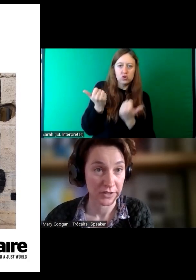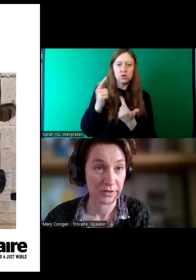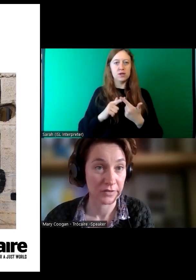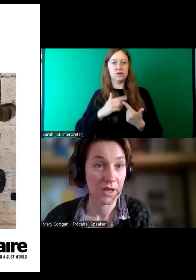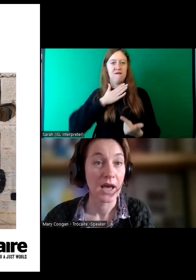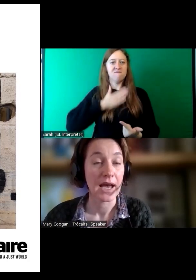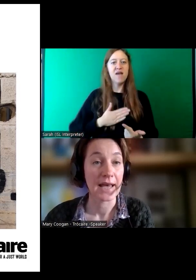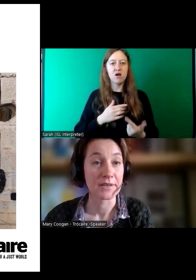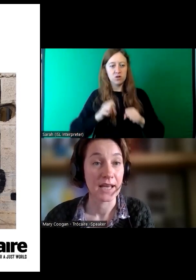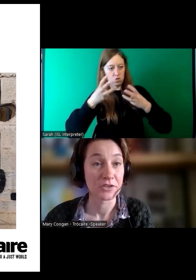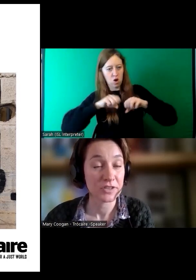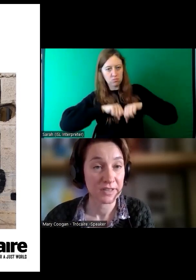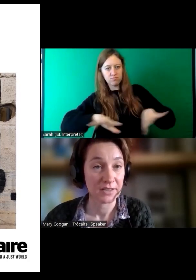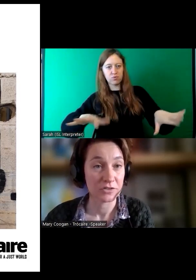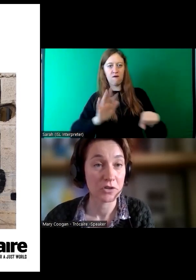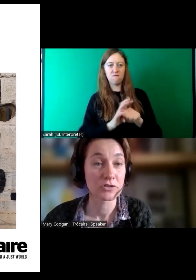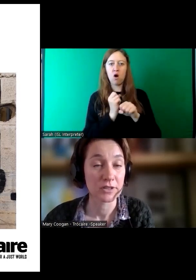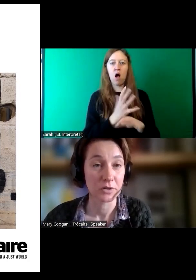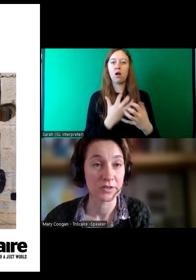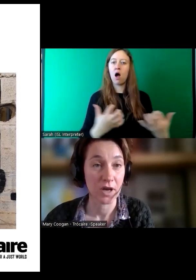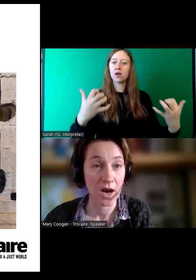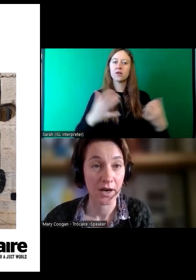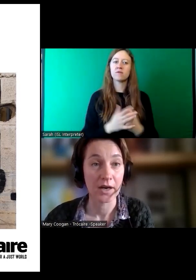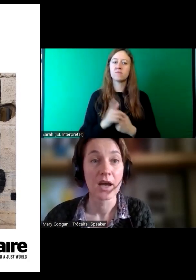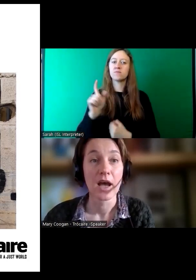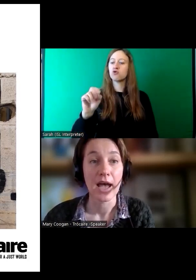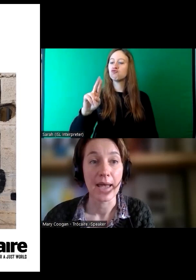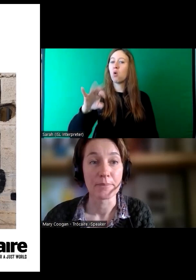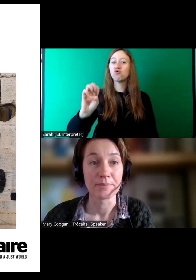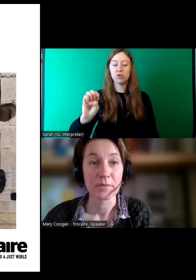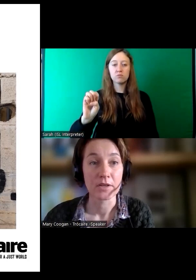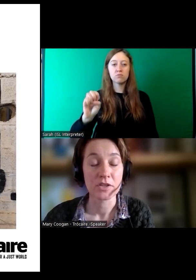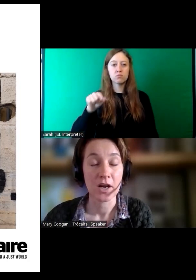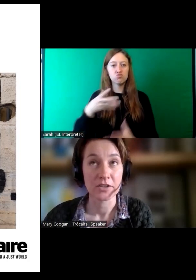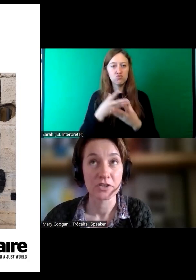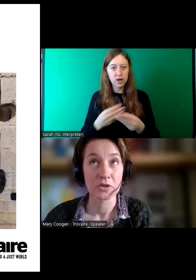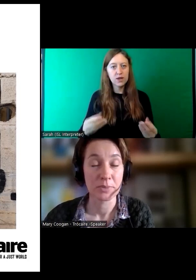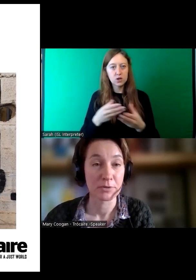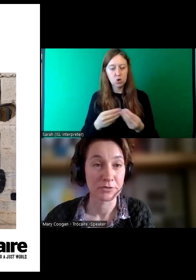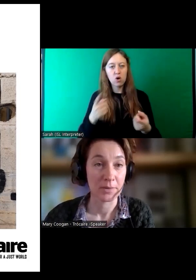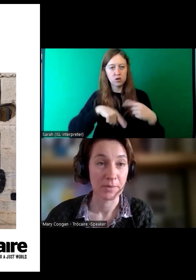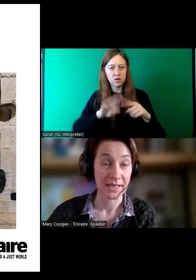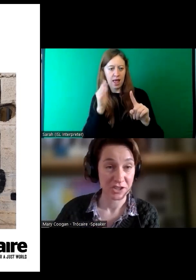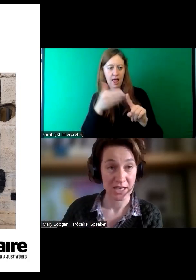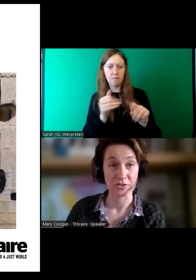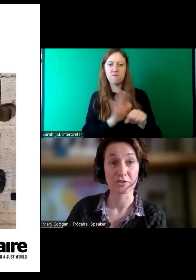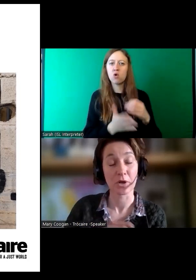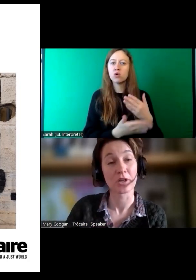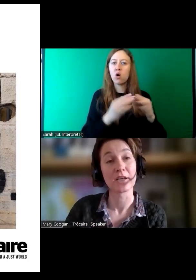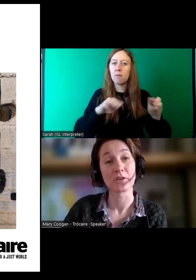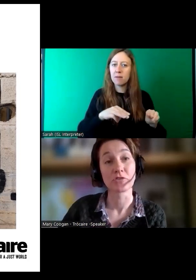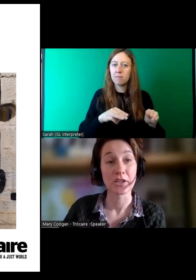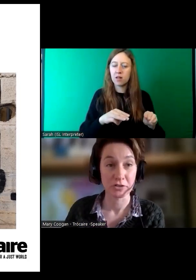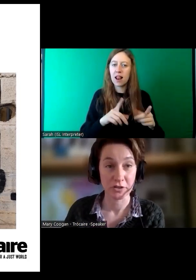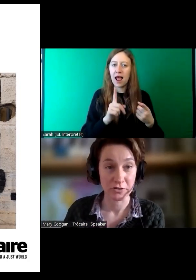our audiences. And just to say that Trócaire's resources are target young people and educators from